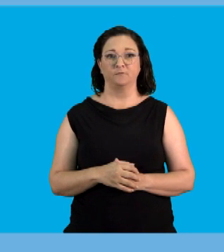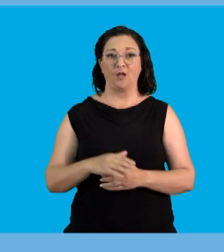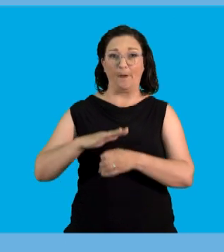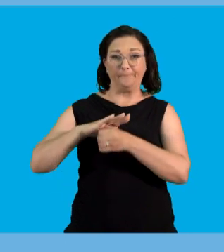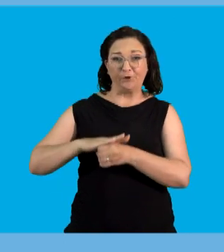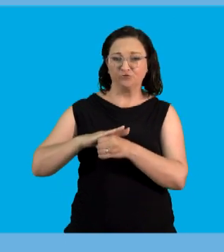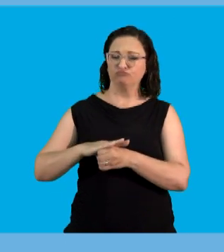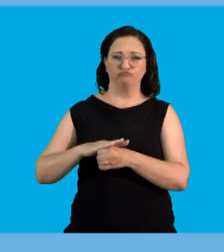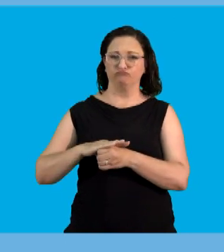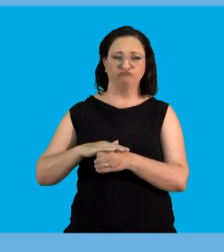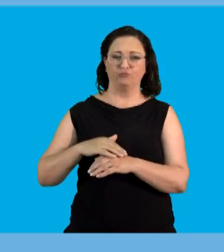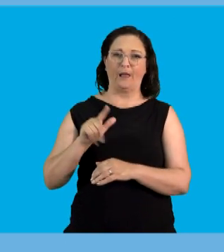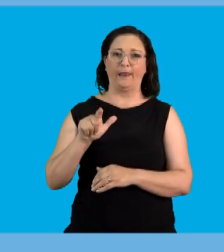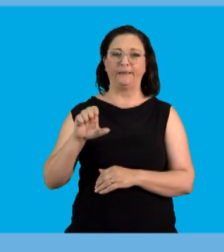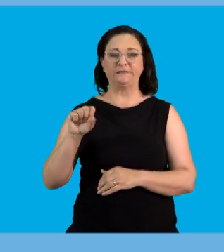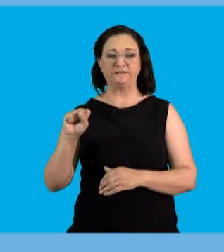less pressure.